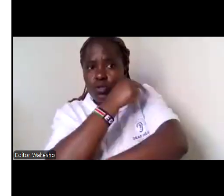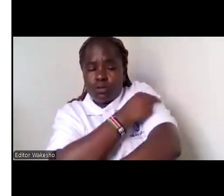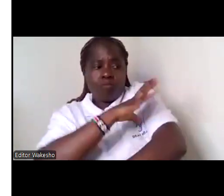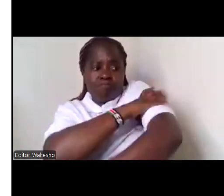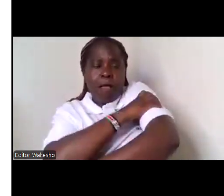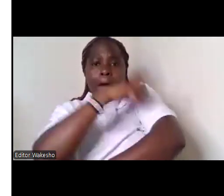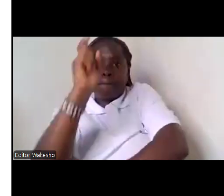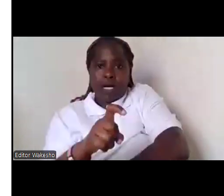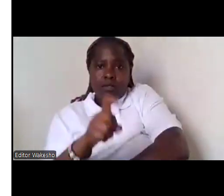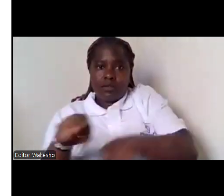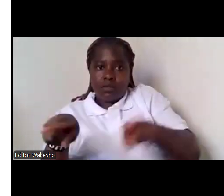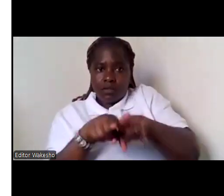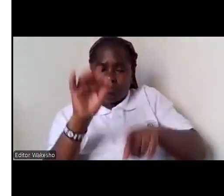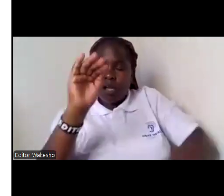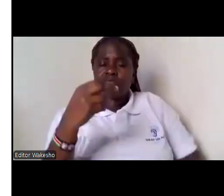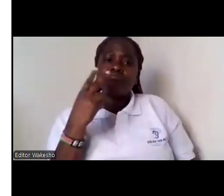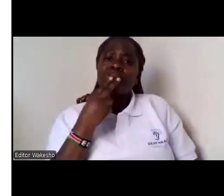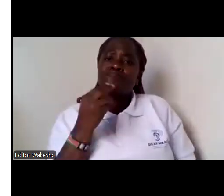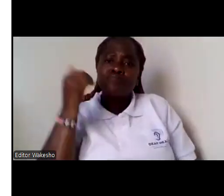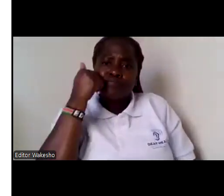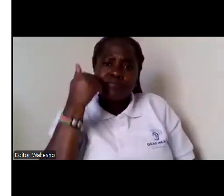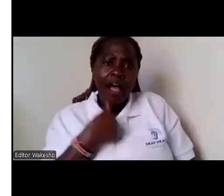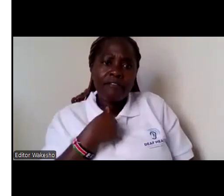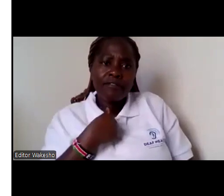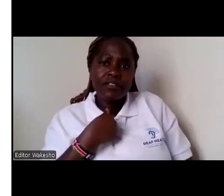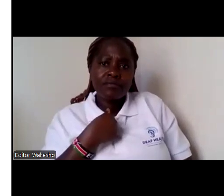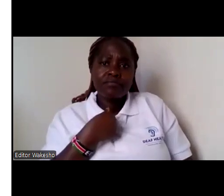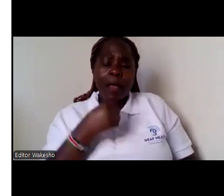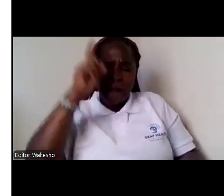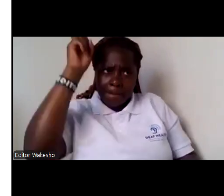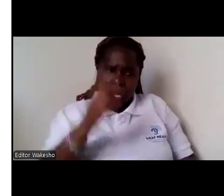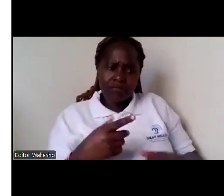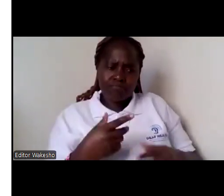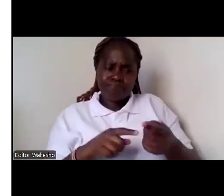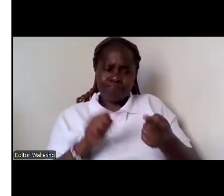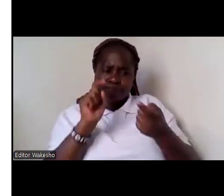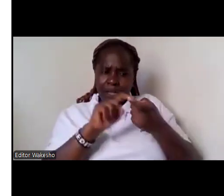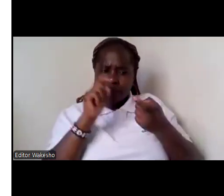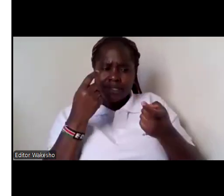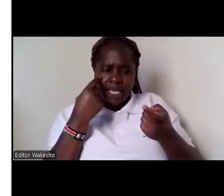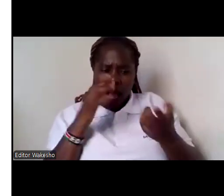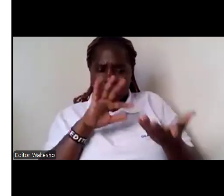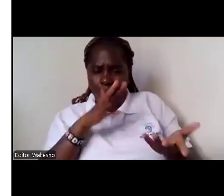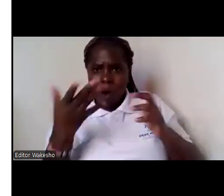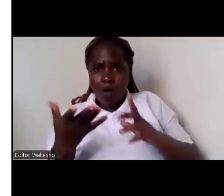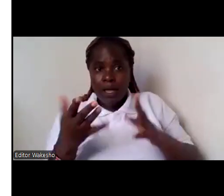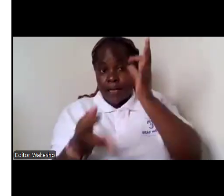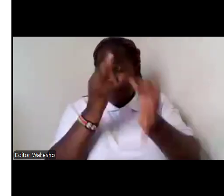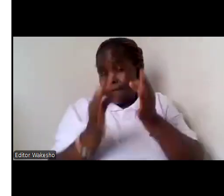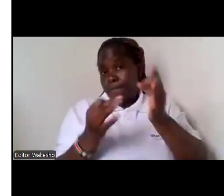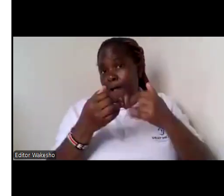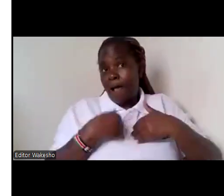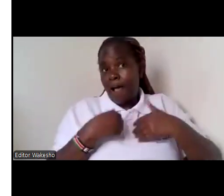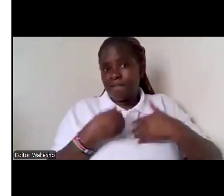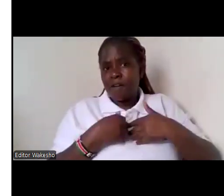had diabetes. We might also check your sugar levels. We might ask you if you've ever had an issue with